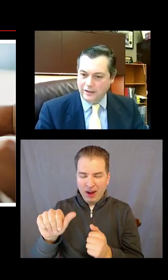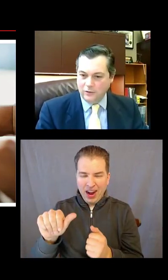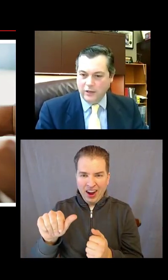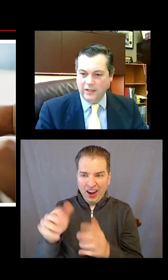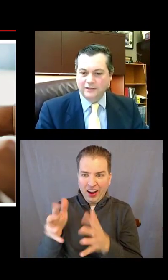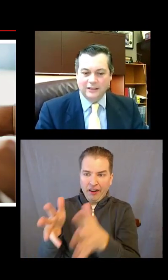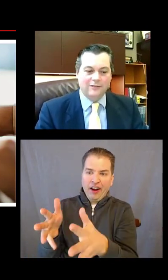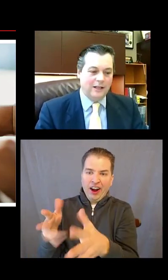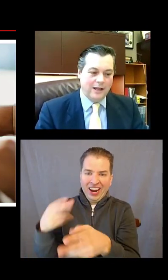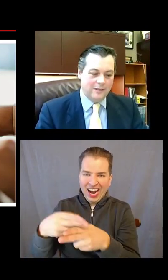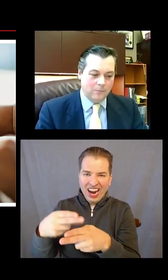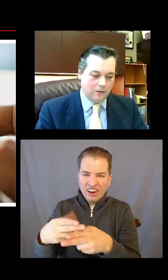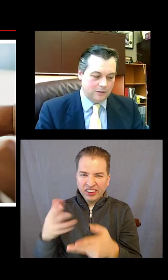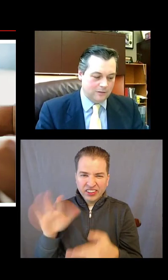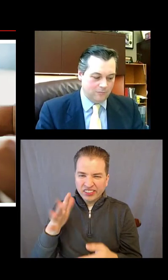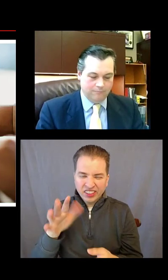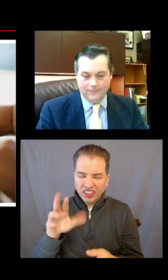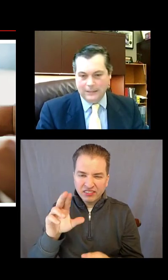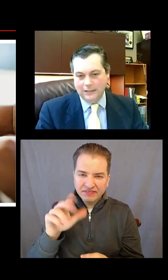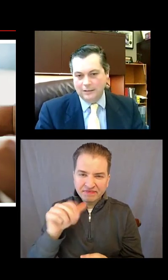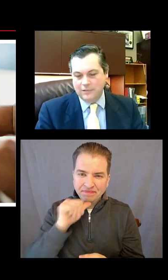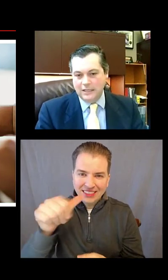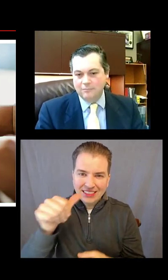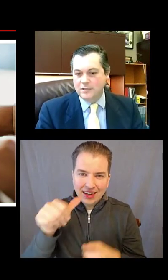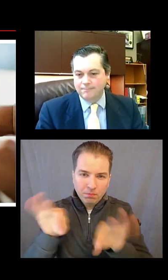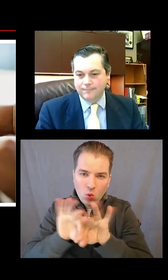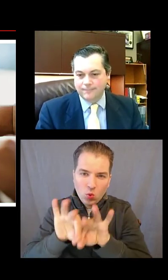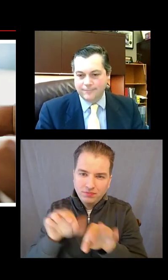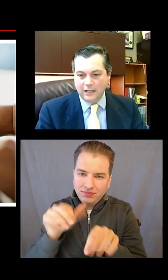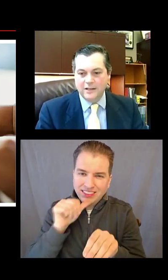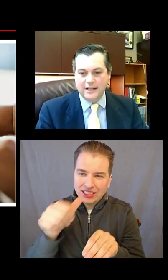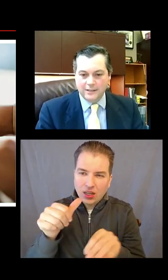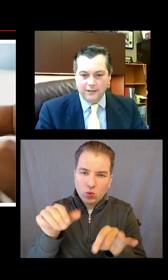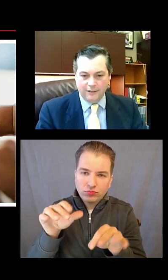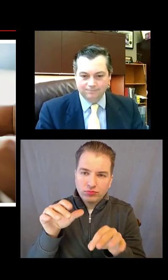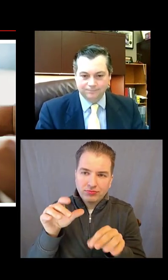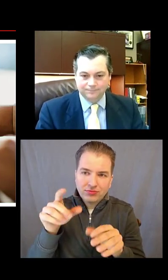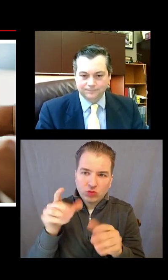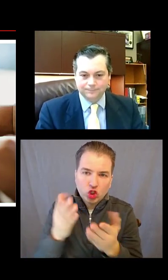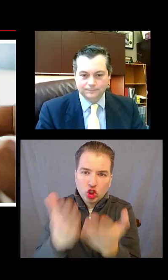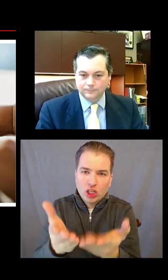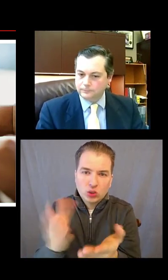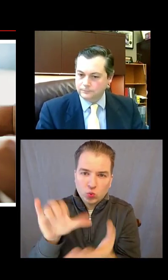do anything with it, leaving it on the books seems unnecessary.